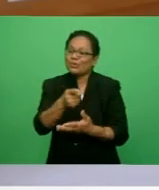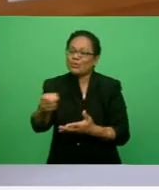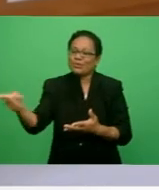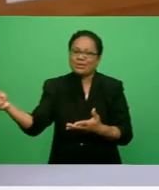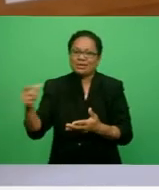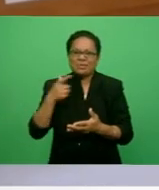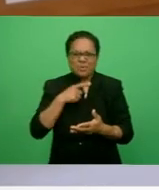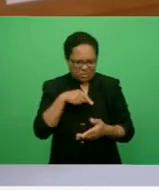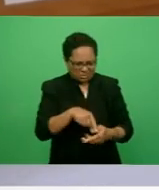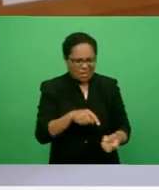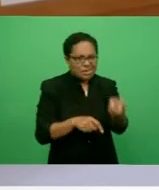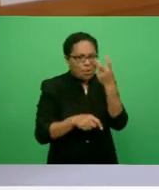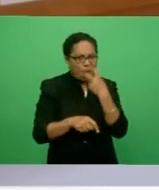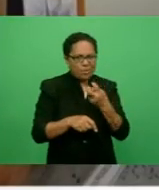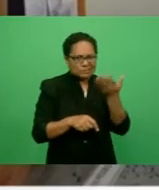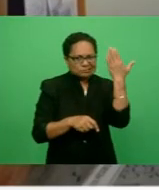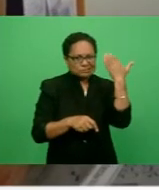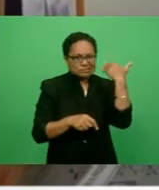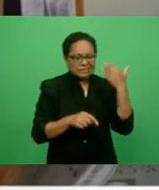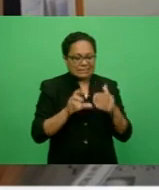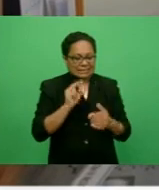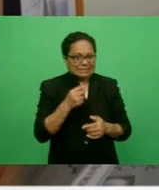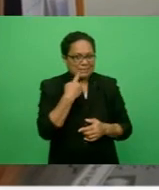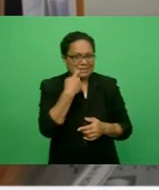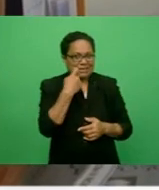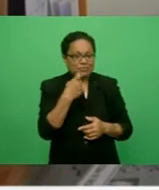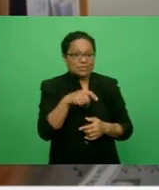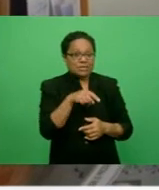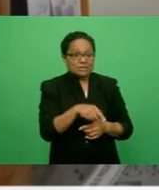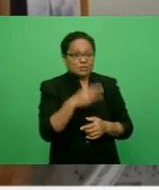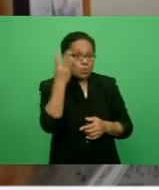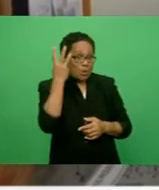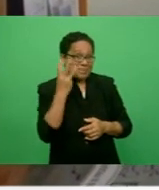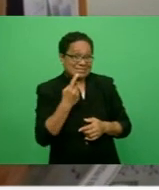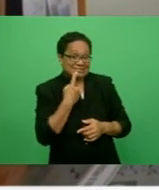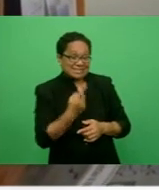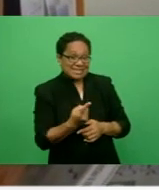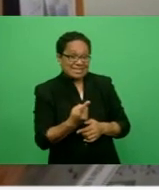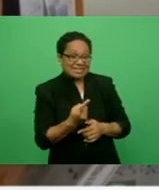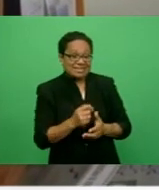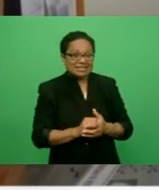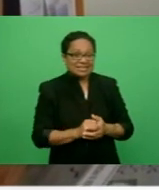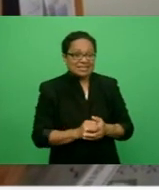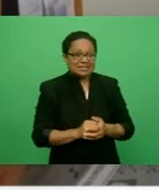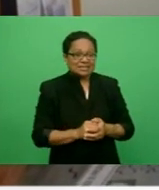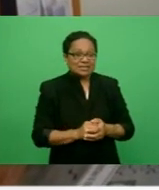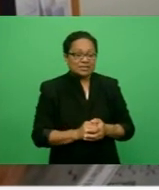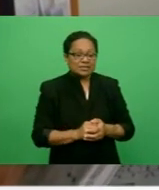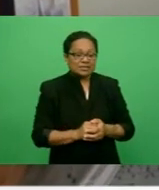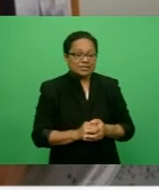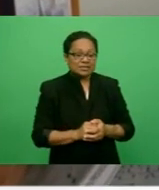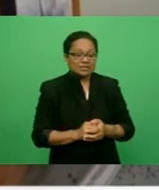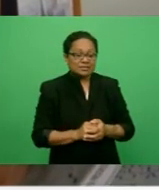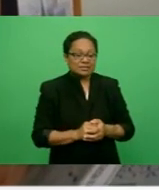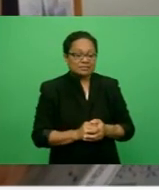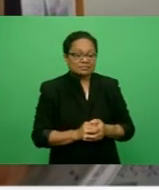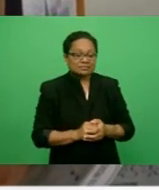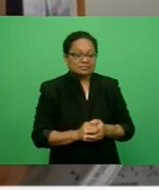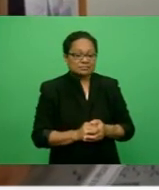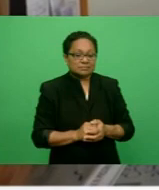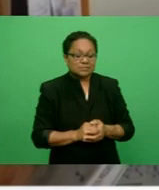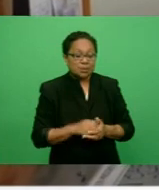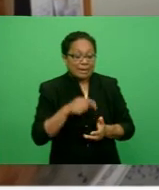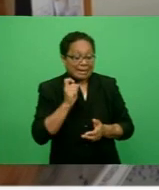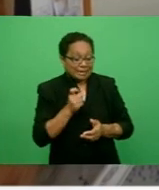Assistant archivist, Michaelisi Rokuleka, explains. When they will see that there's a need for a